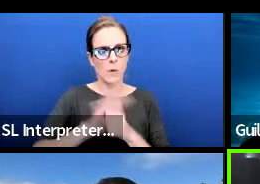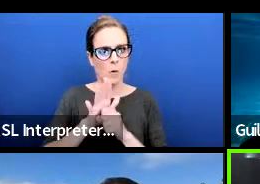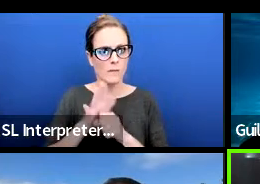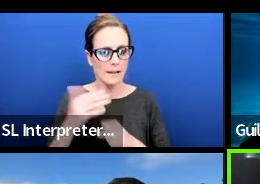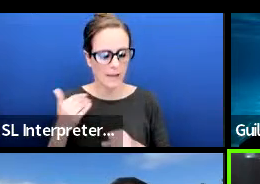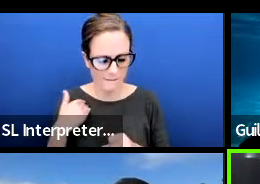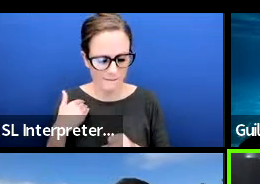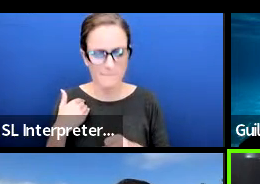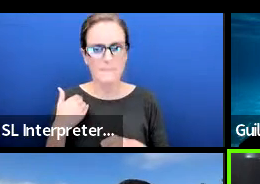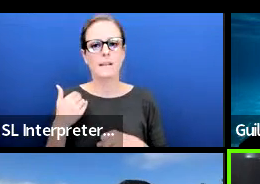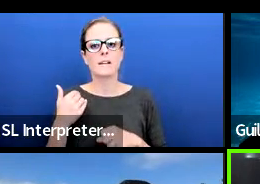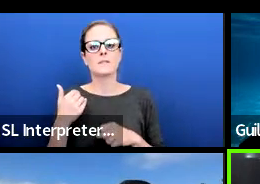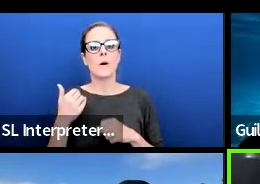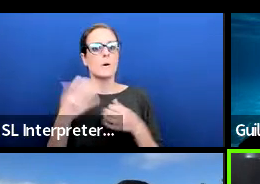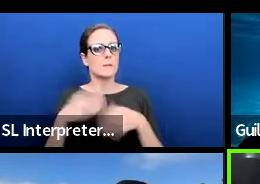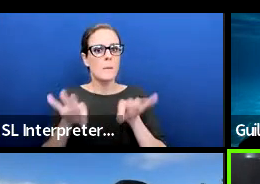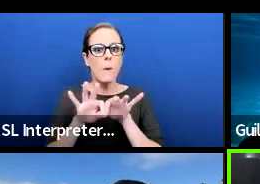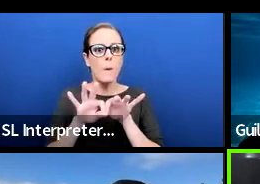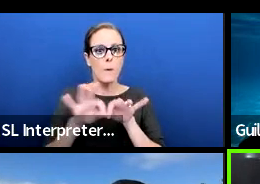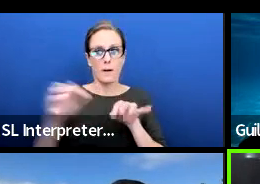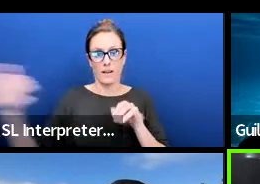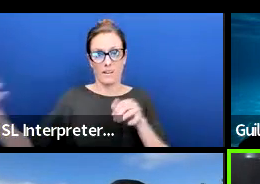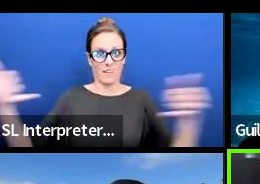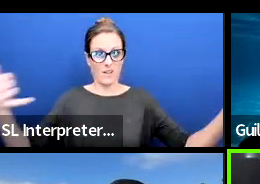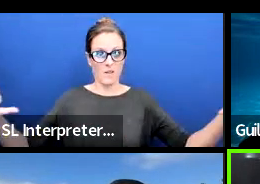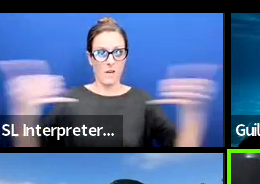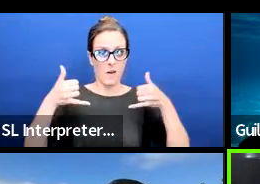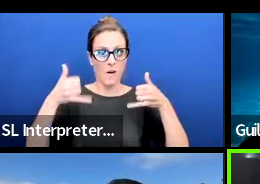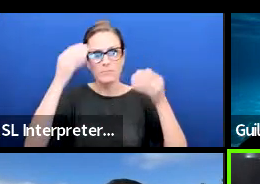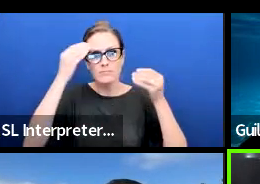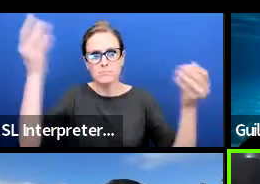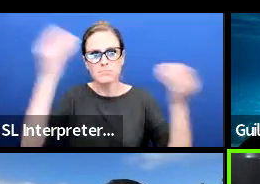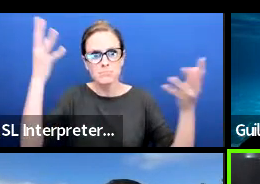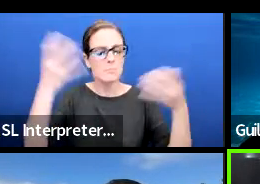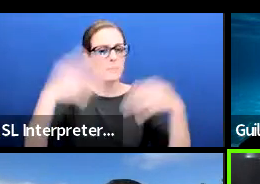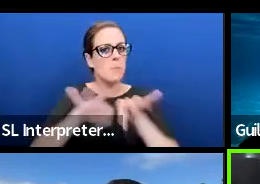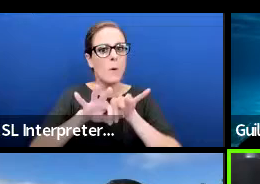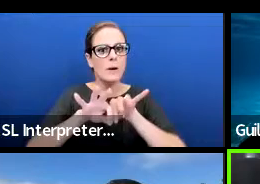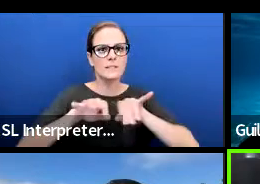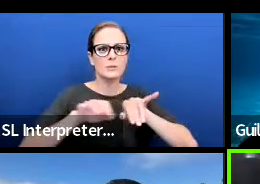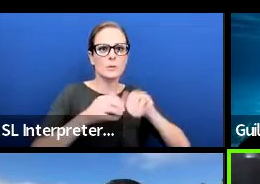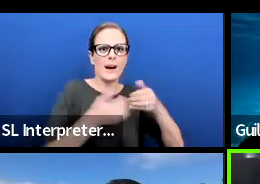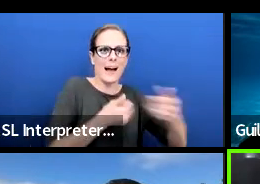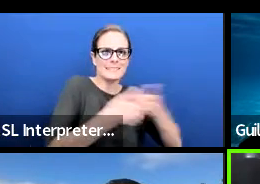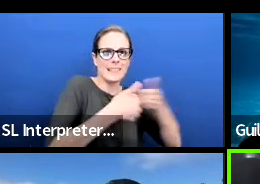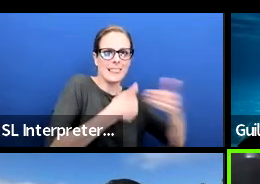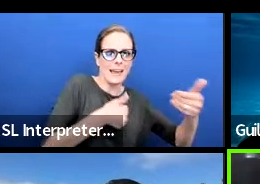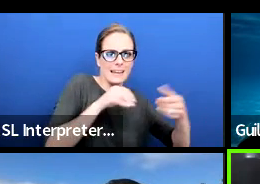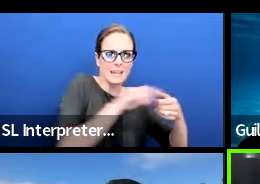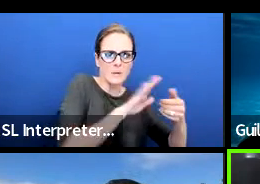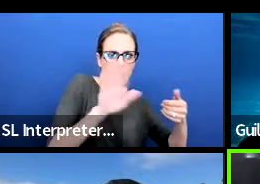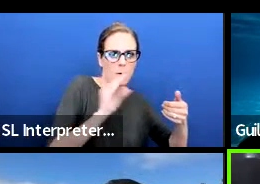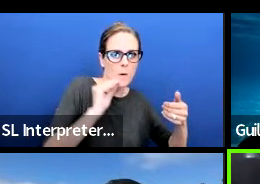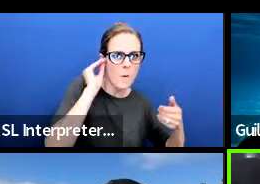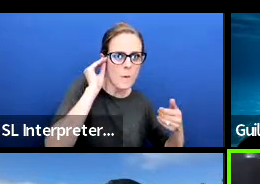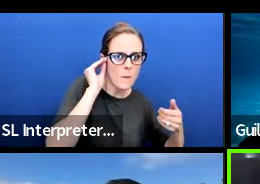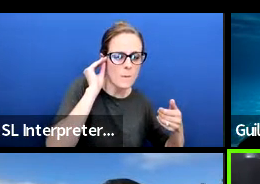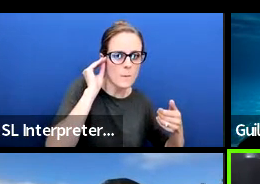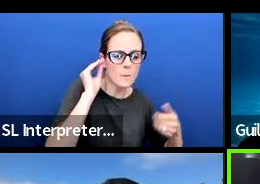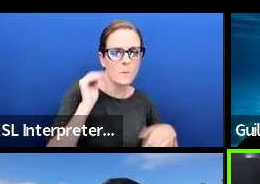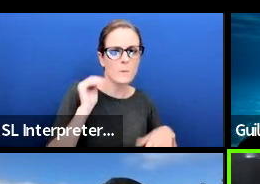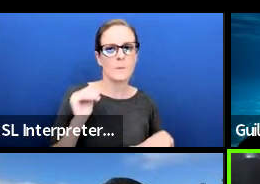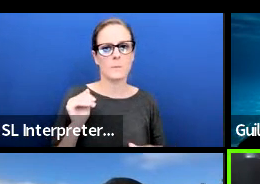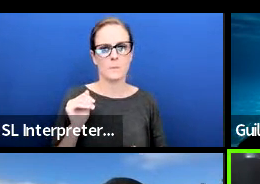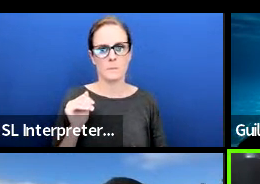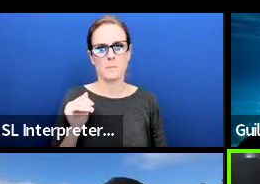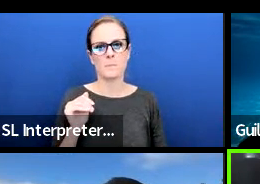they need to isolate within the home, because we have been having some success with that, with people being able to stay negative, especially now